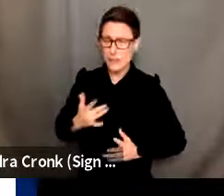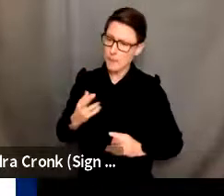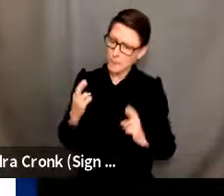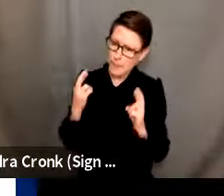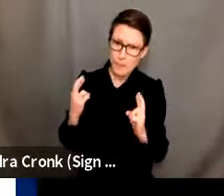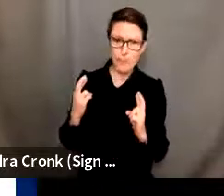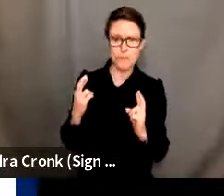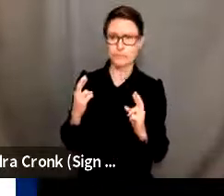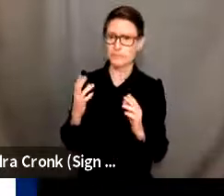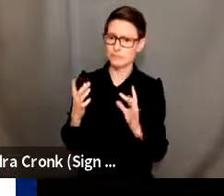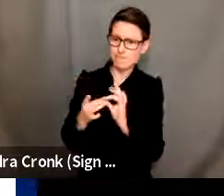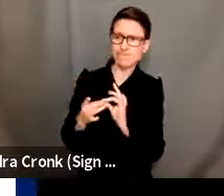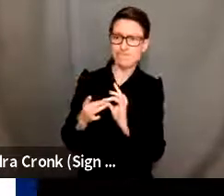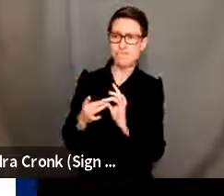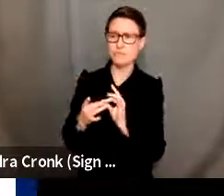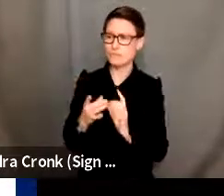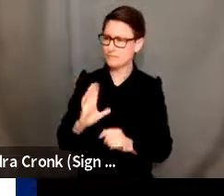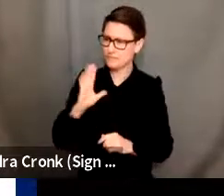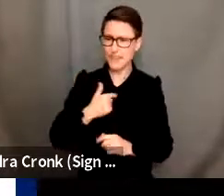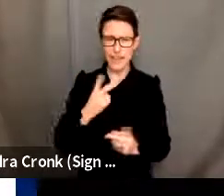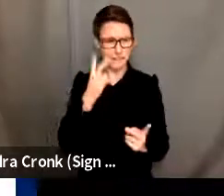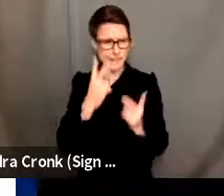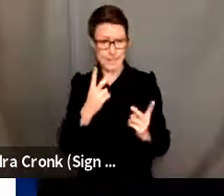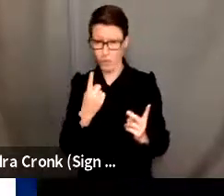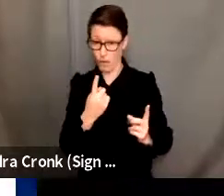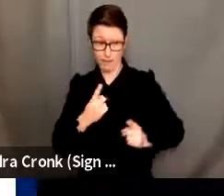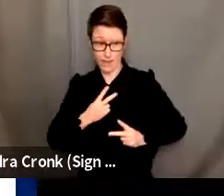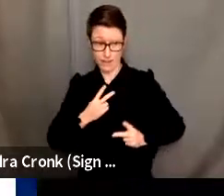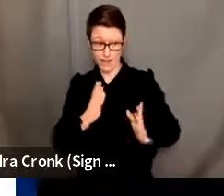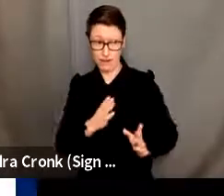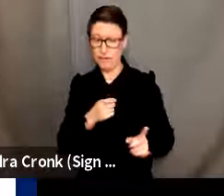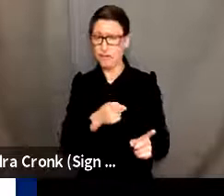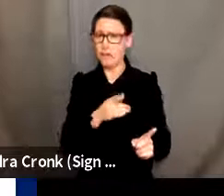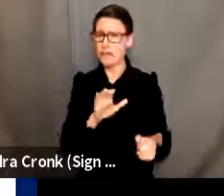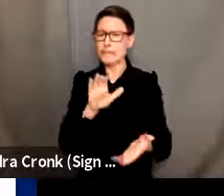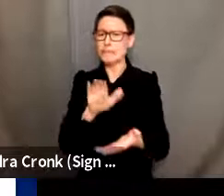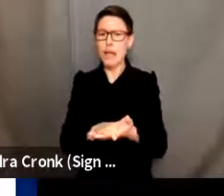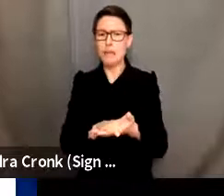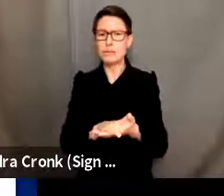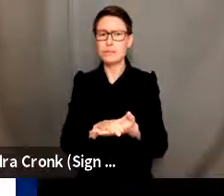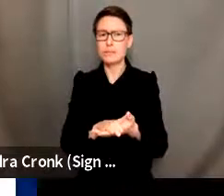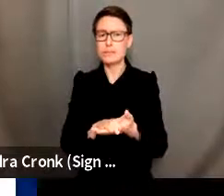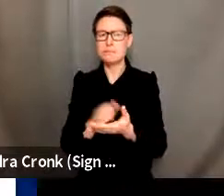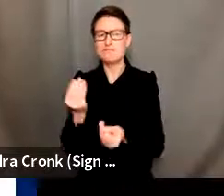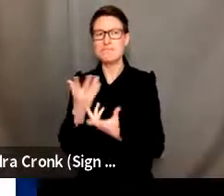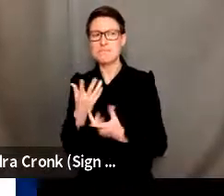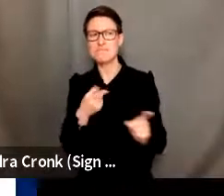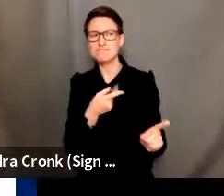and visited, his spouse had said that he really didn't feel like talking to